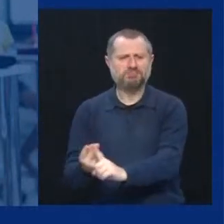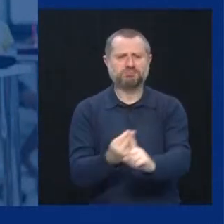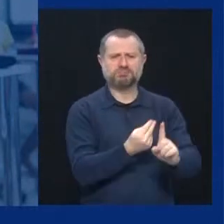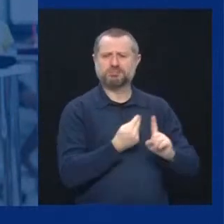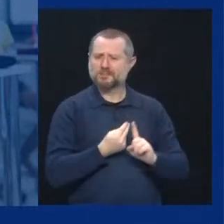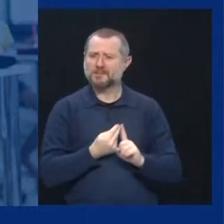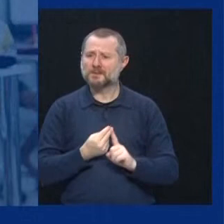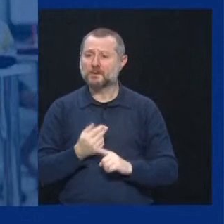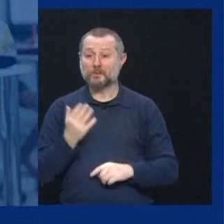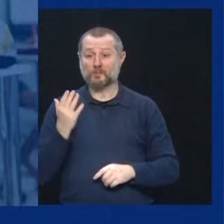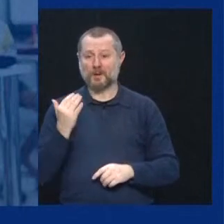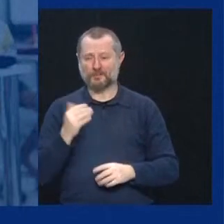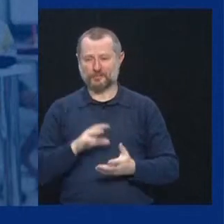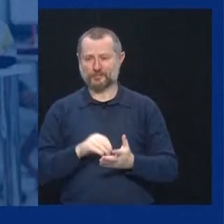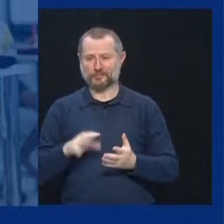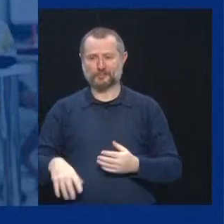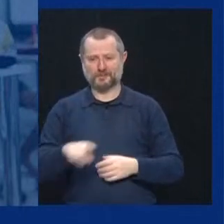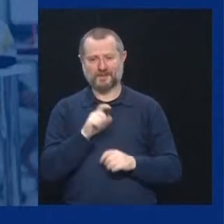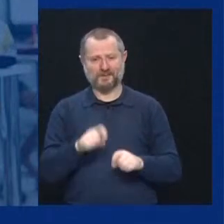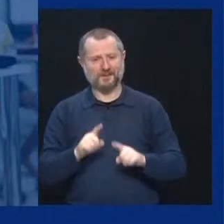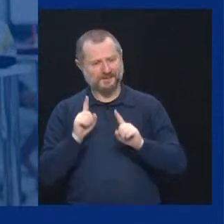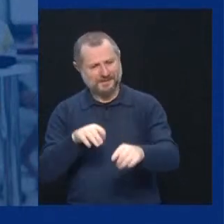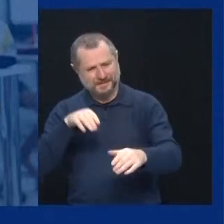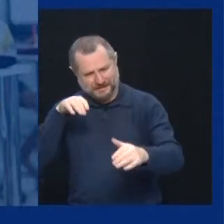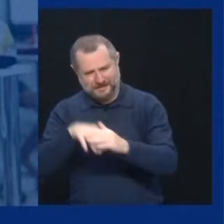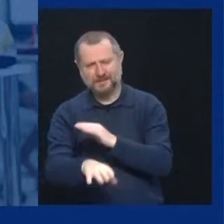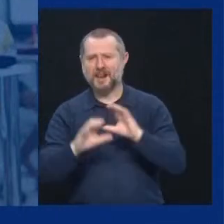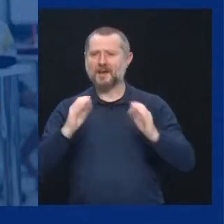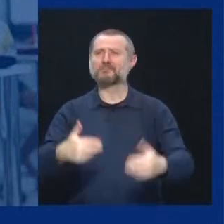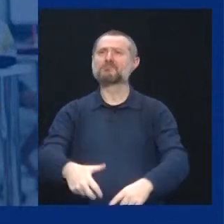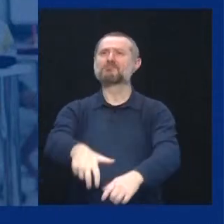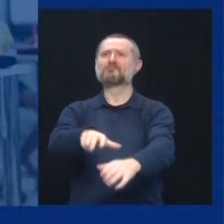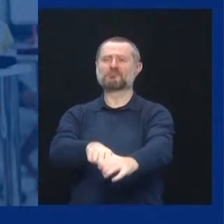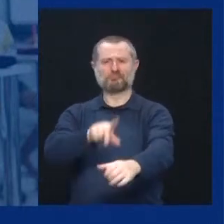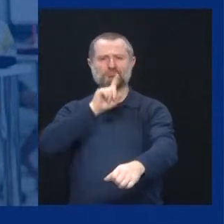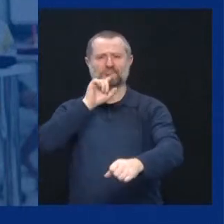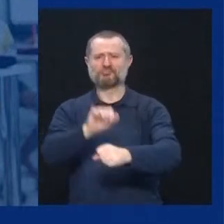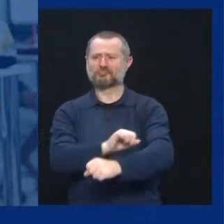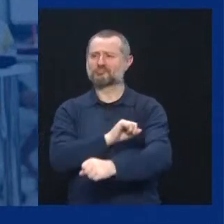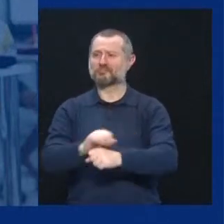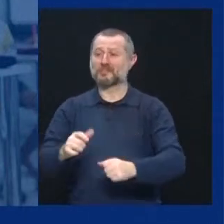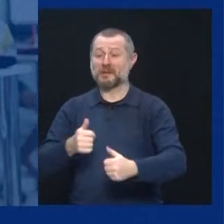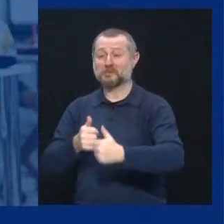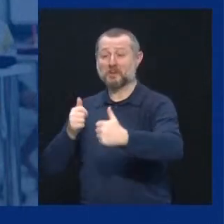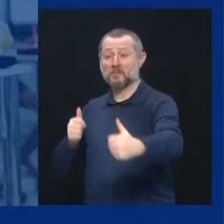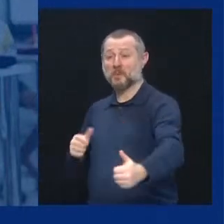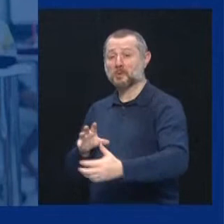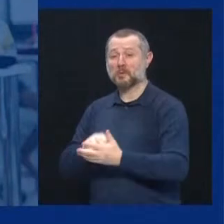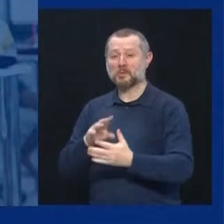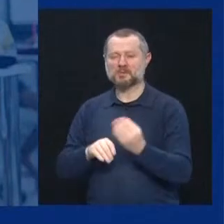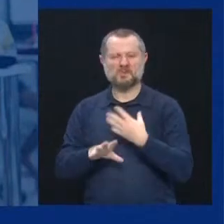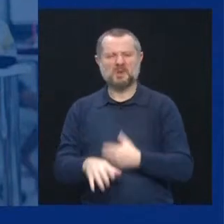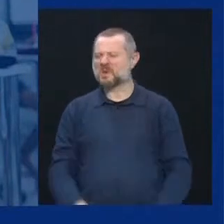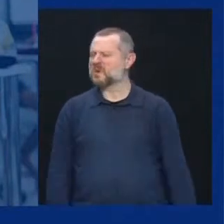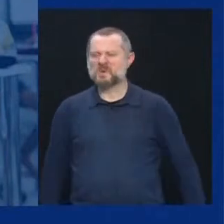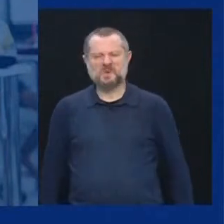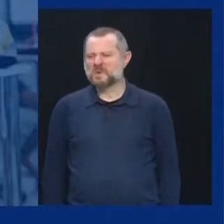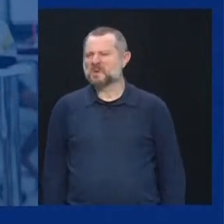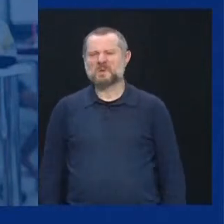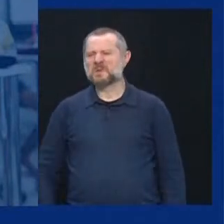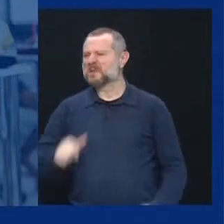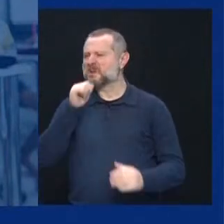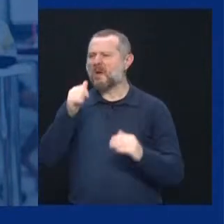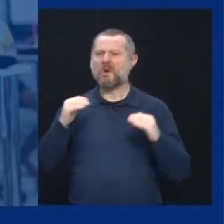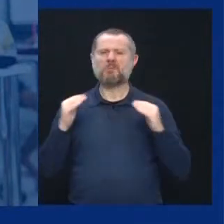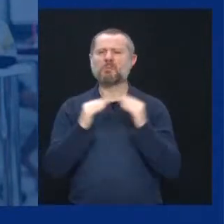students deserve in-class teaching. This remote learning is a poor substitute